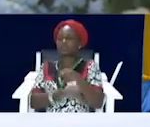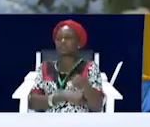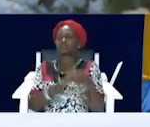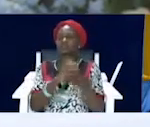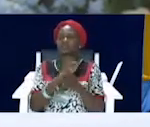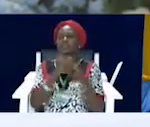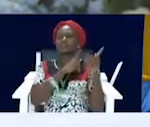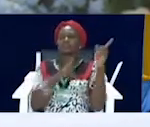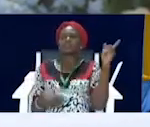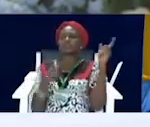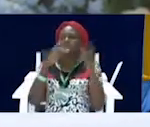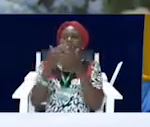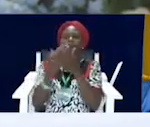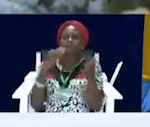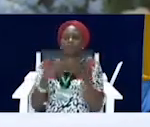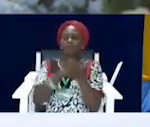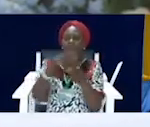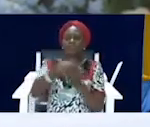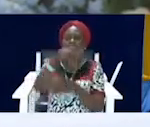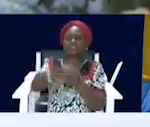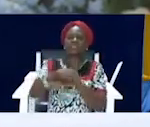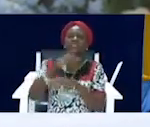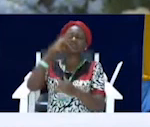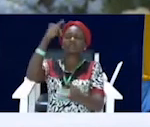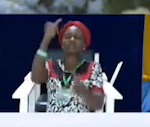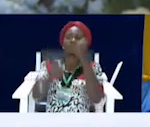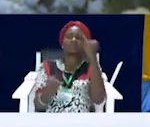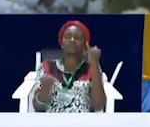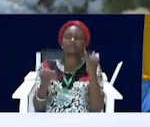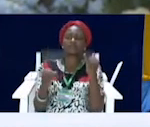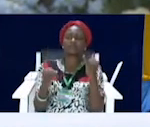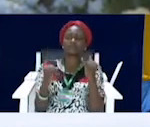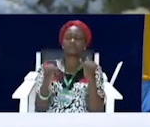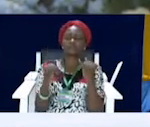The Lord says, before this night is out,